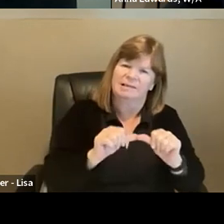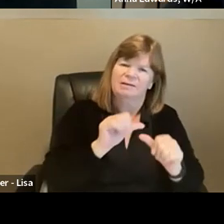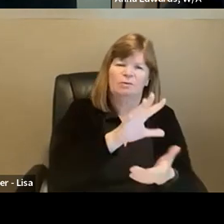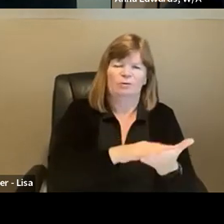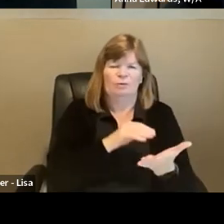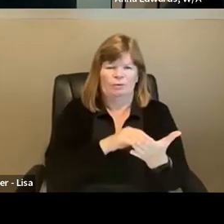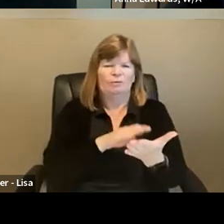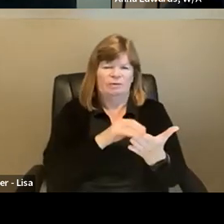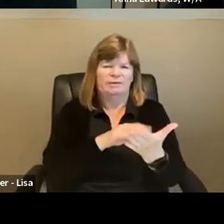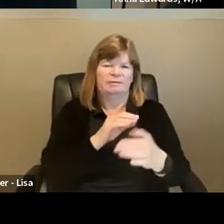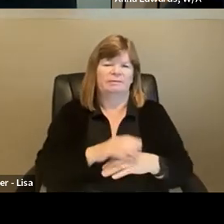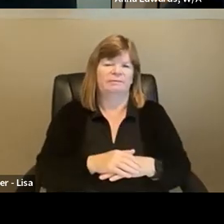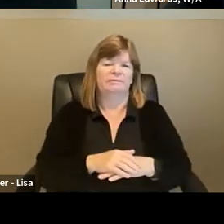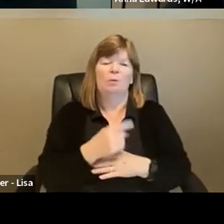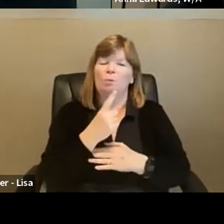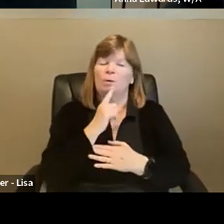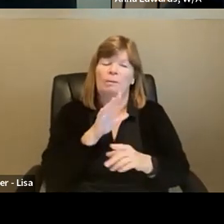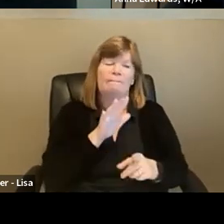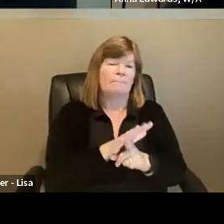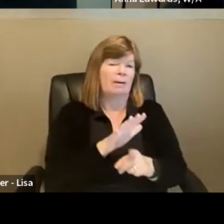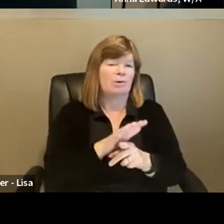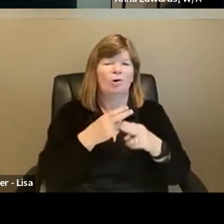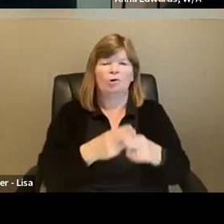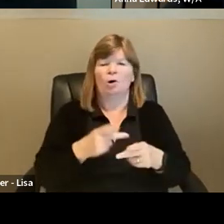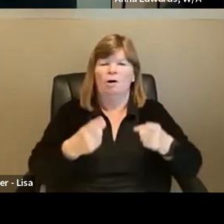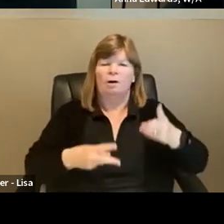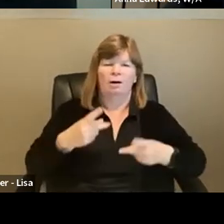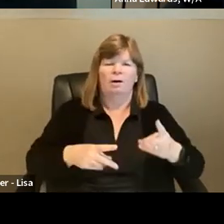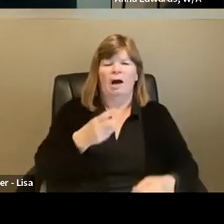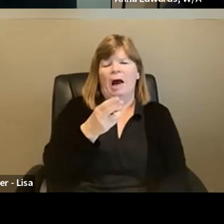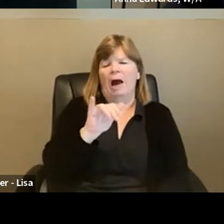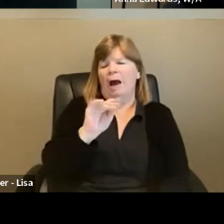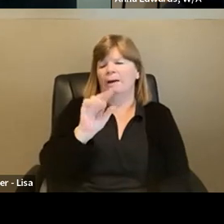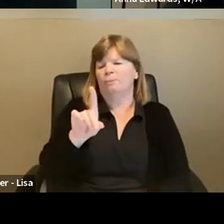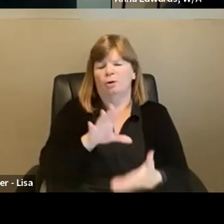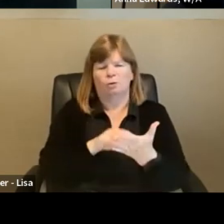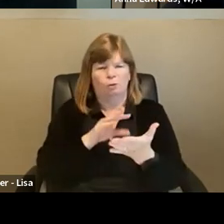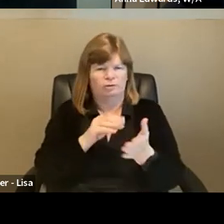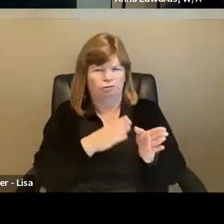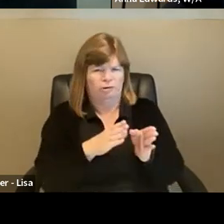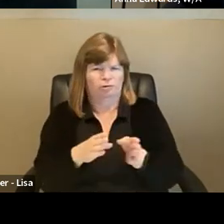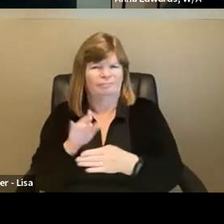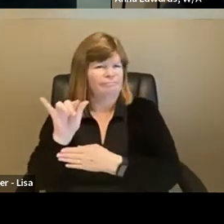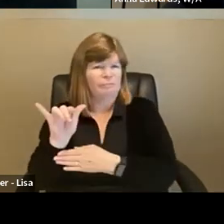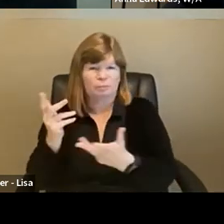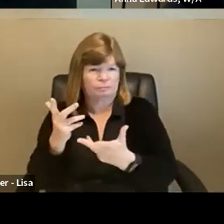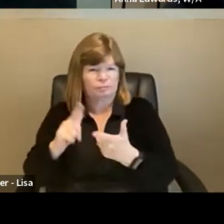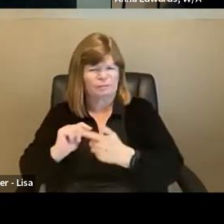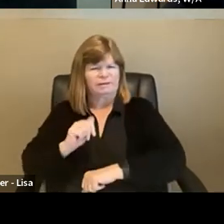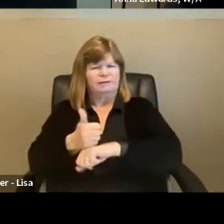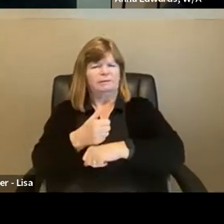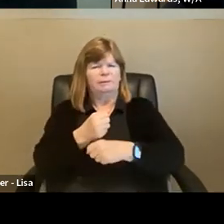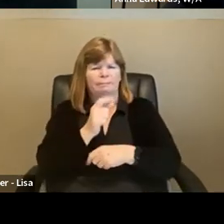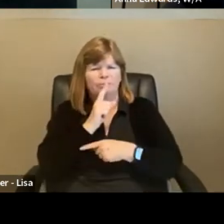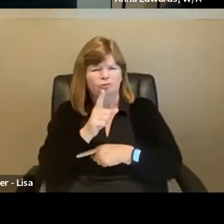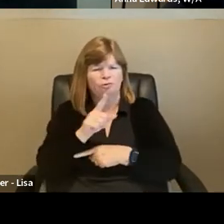is really popular, it's our hybrid learning strategies. This is an effort that we've launched to ensure that